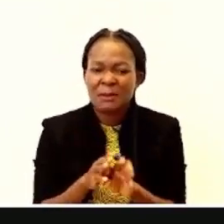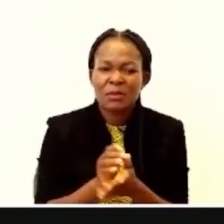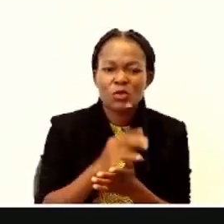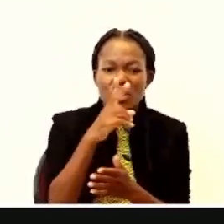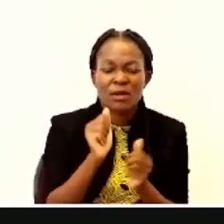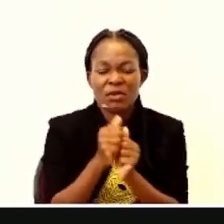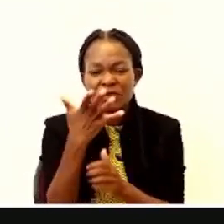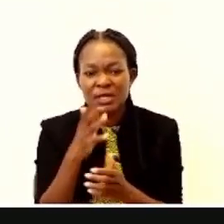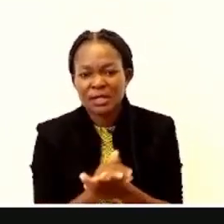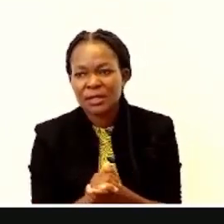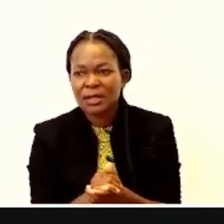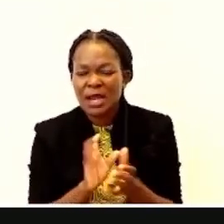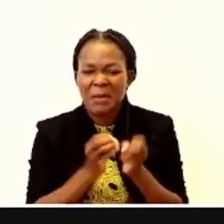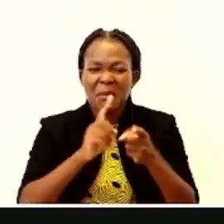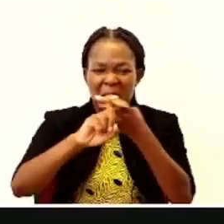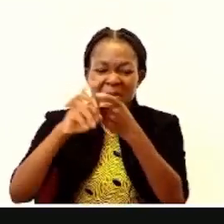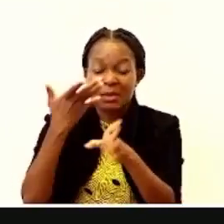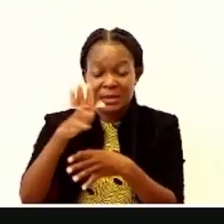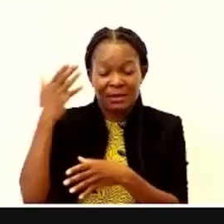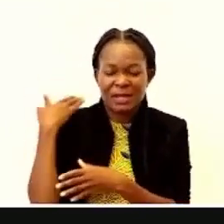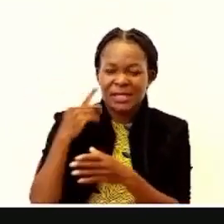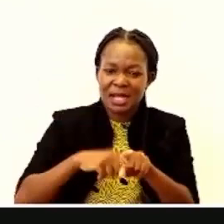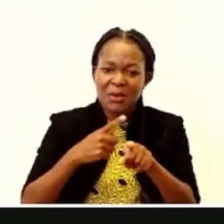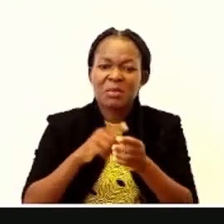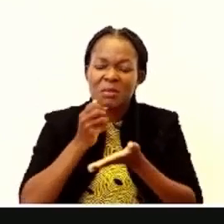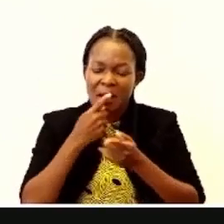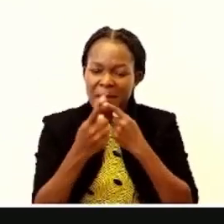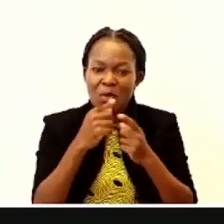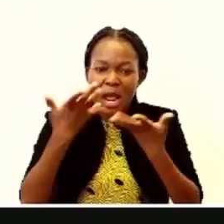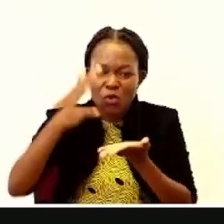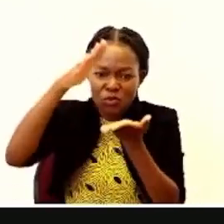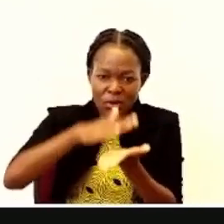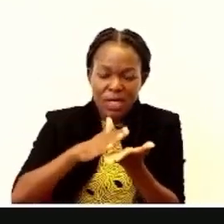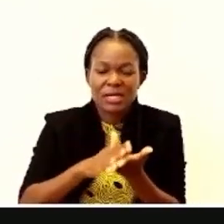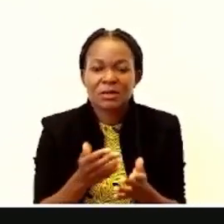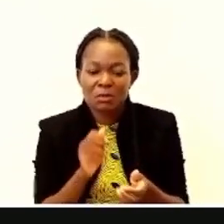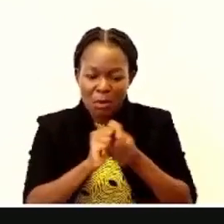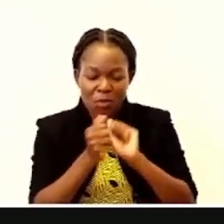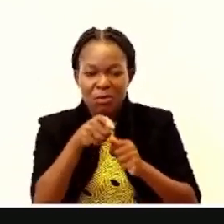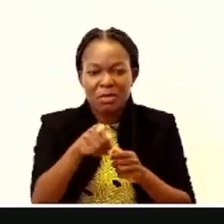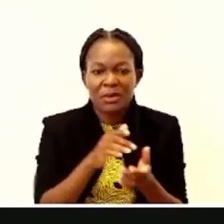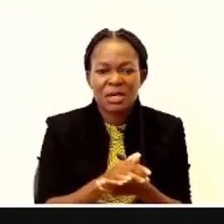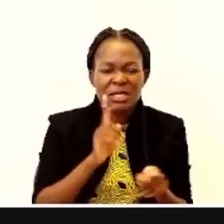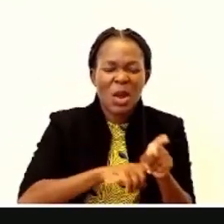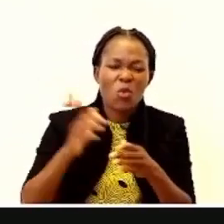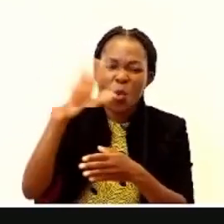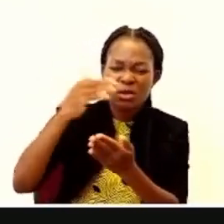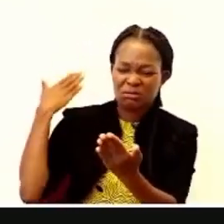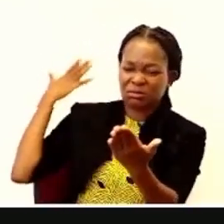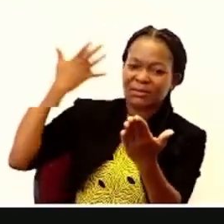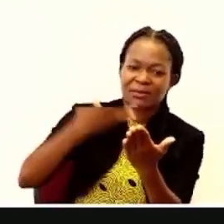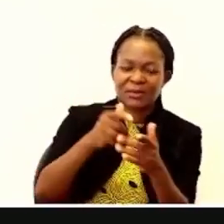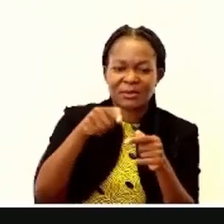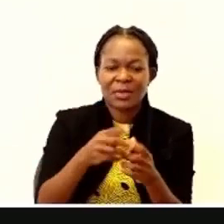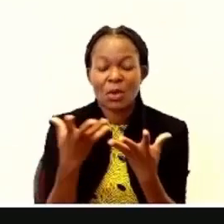2015 when they had agreed the Paris Agreement. So rather than having a reduction in emissions throughout this period, we've